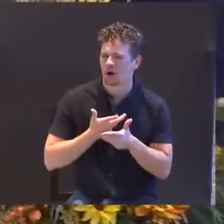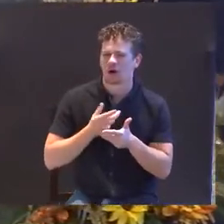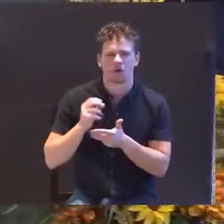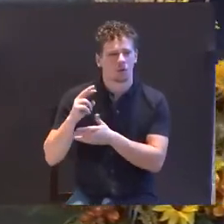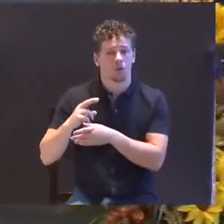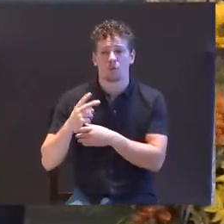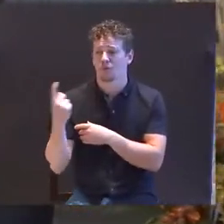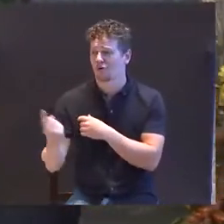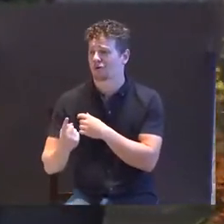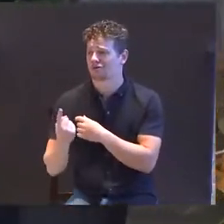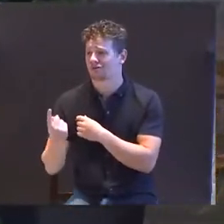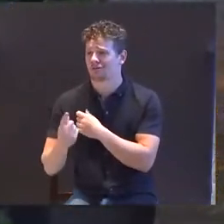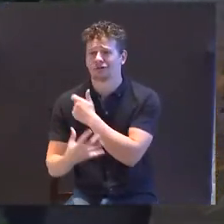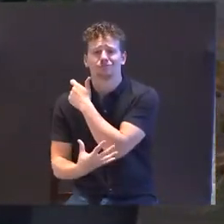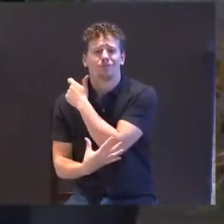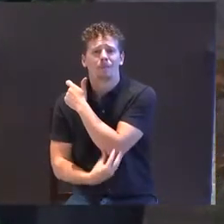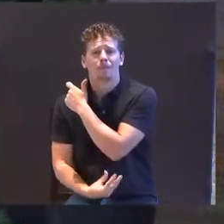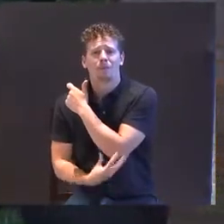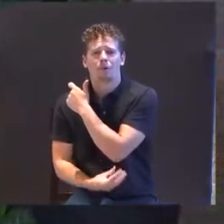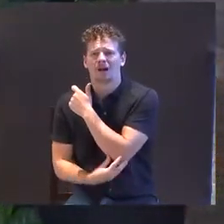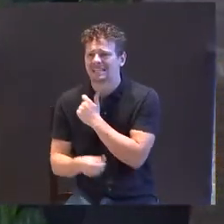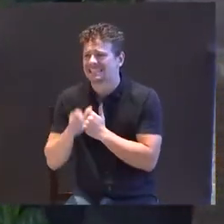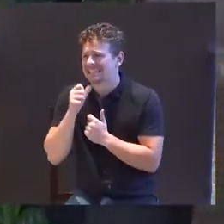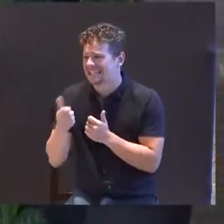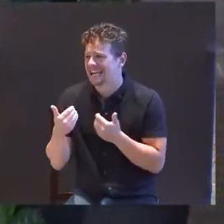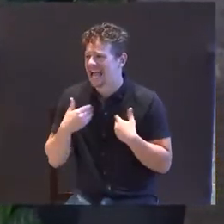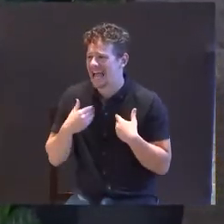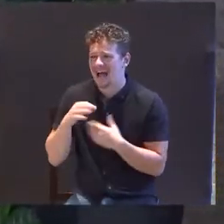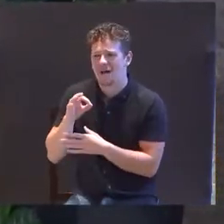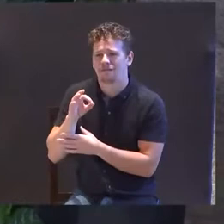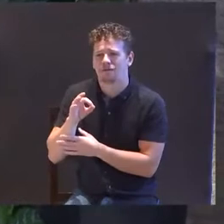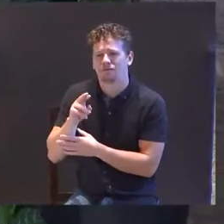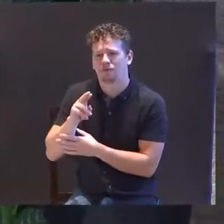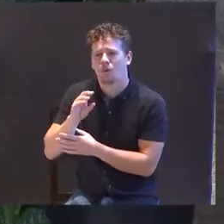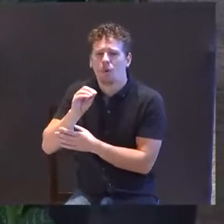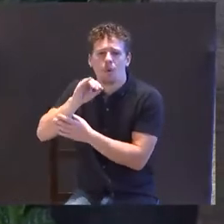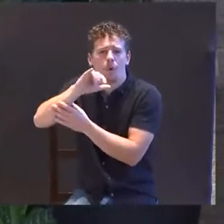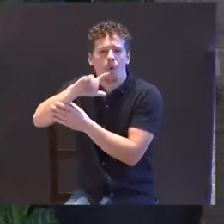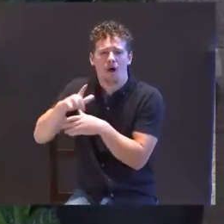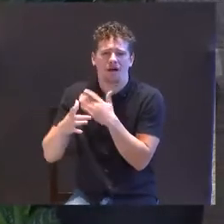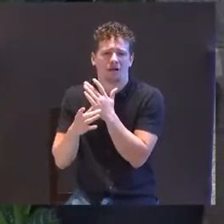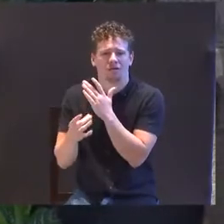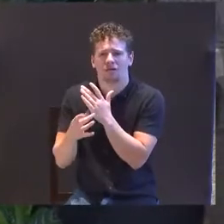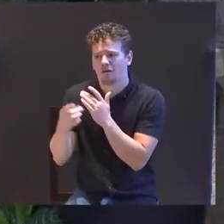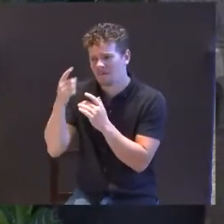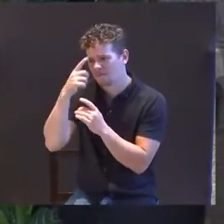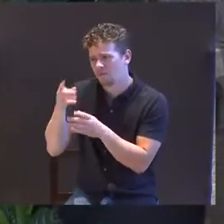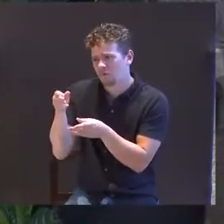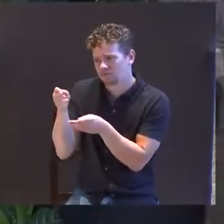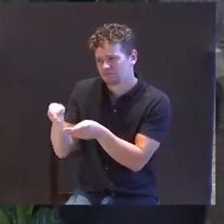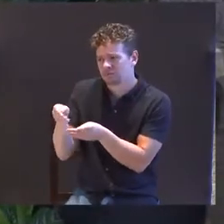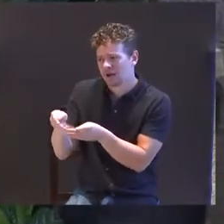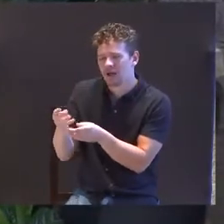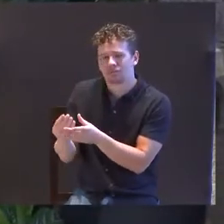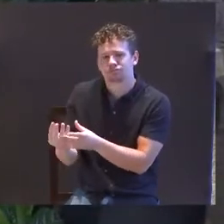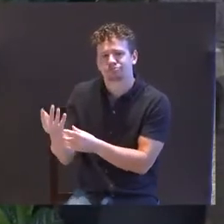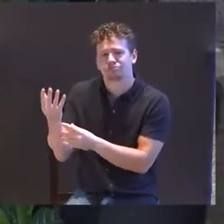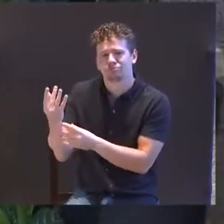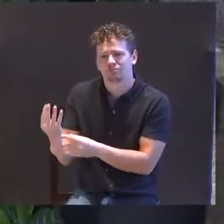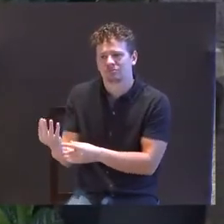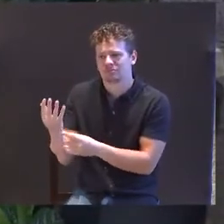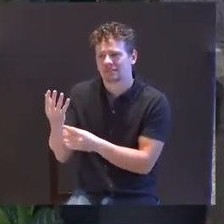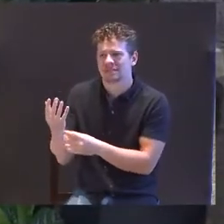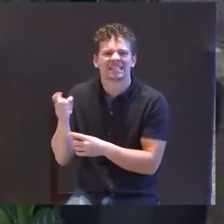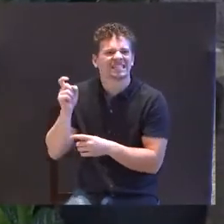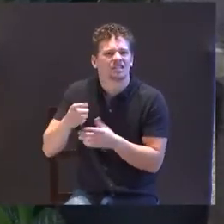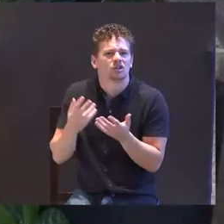fuel that they needed to light that lamp. And they would wait until someone came home and light the